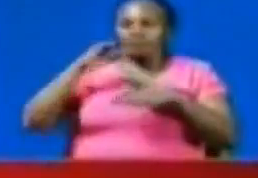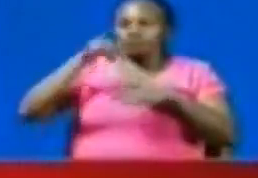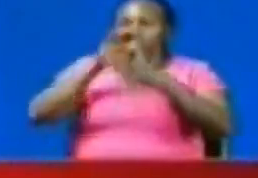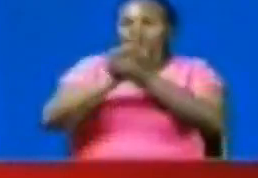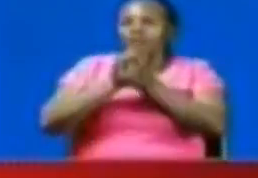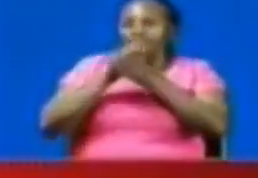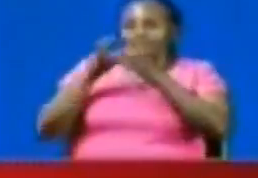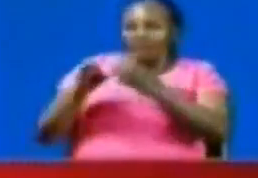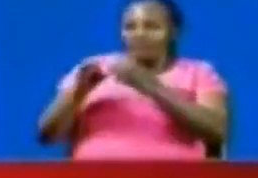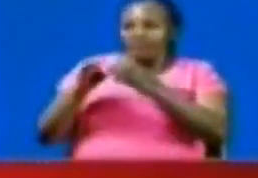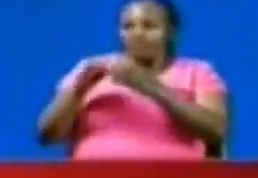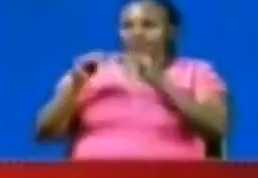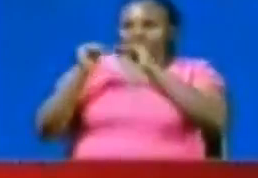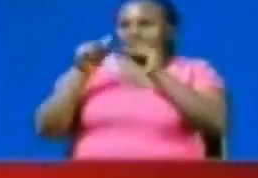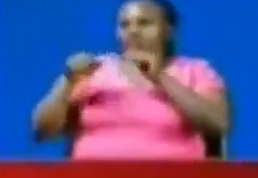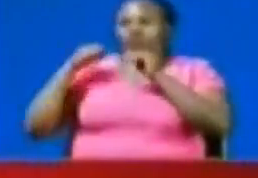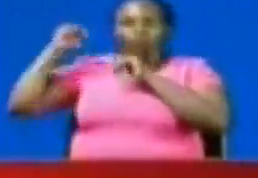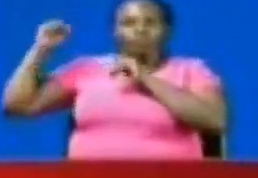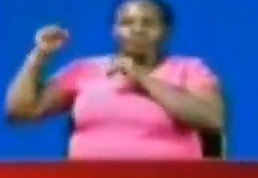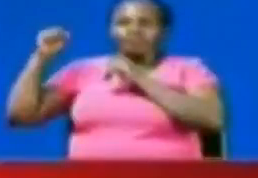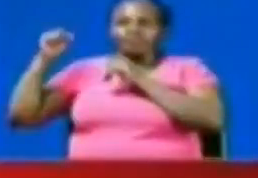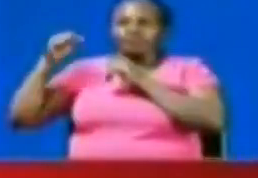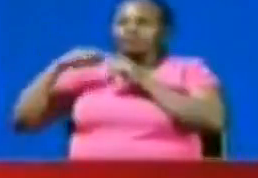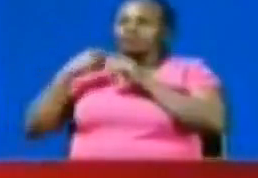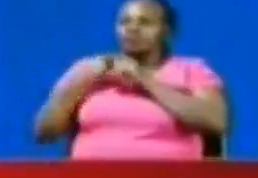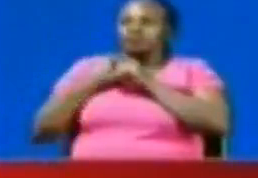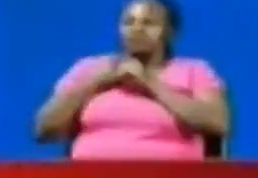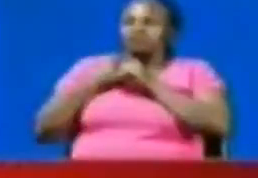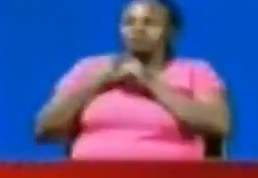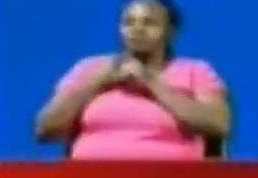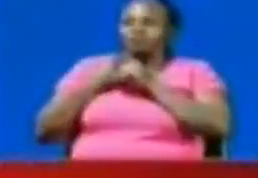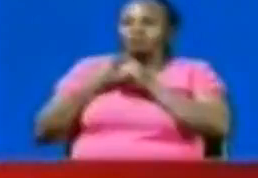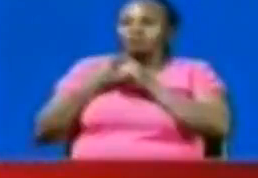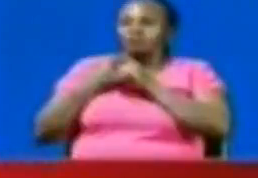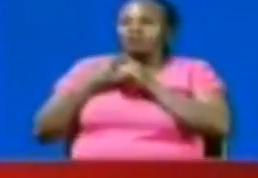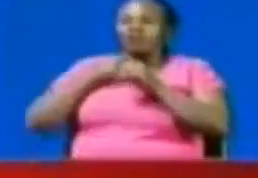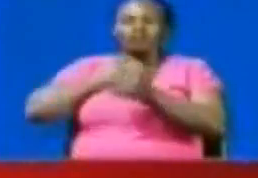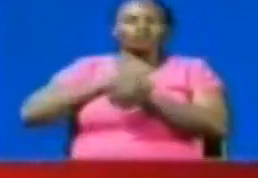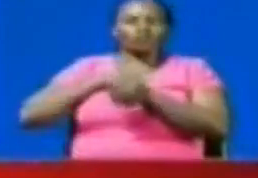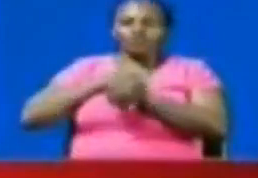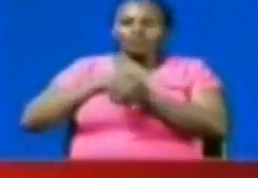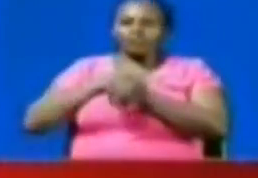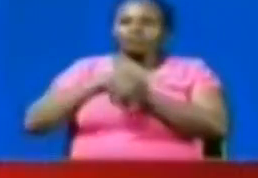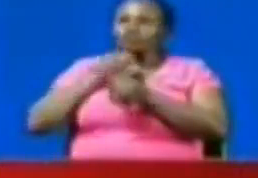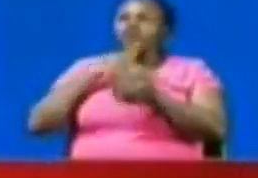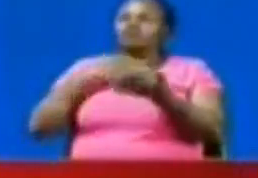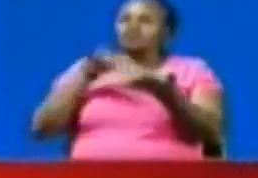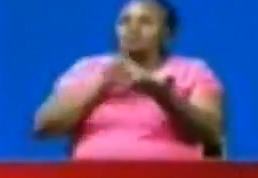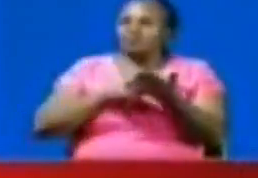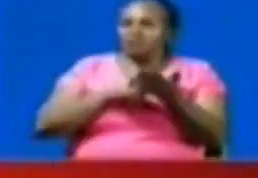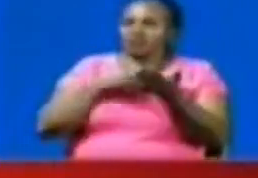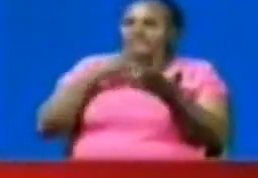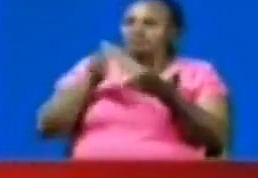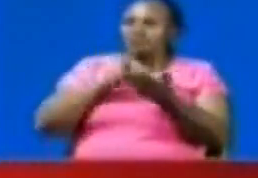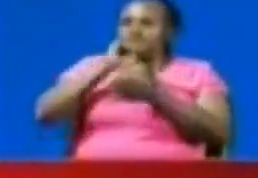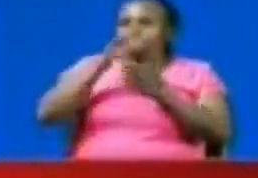Jubilee Party equating this to politics. You've talked about, and you said I have always said it is unfortunate, and I don't want to repeat. I don't want to